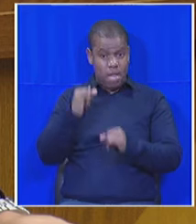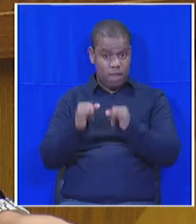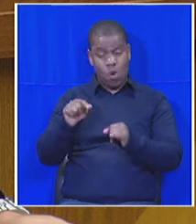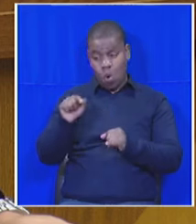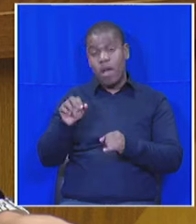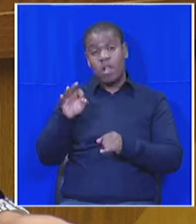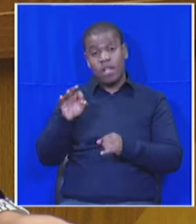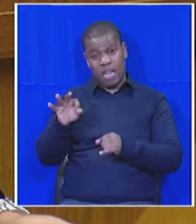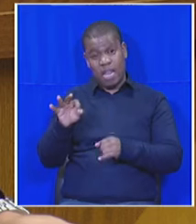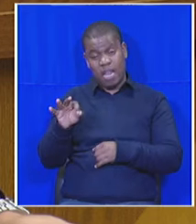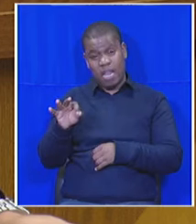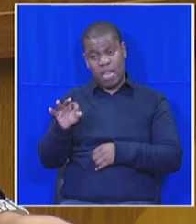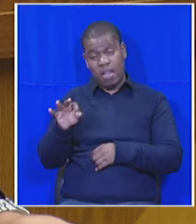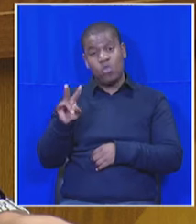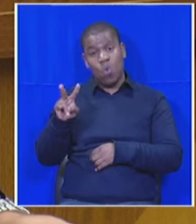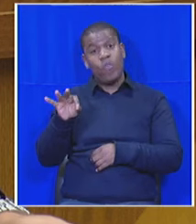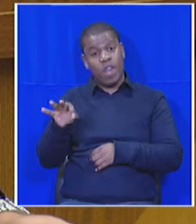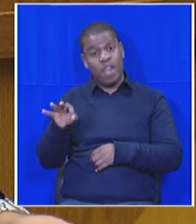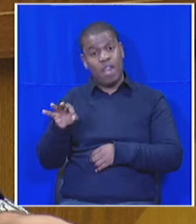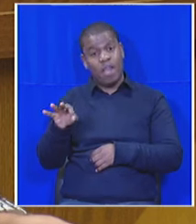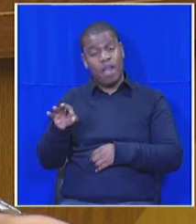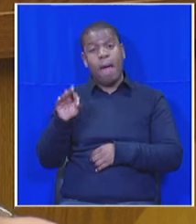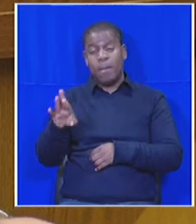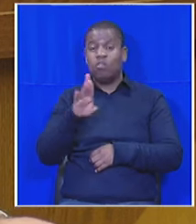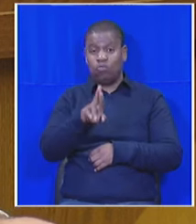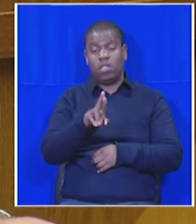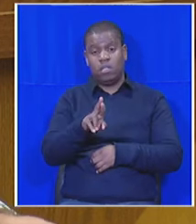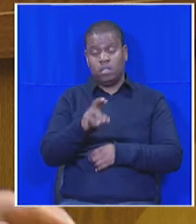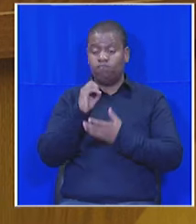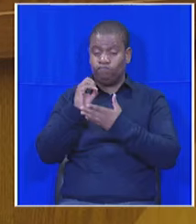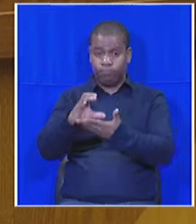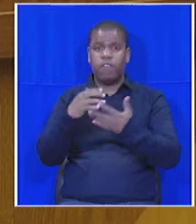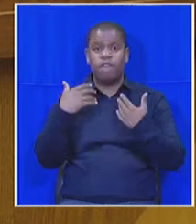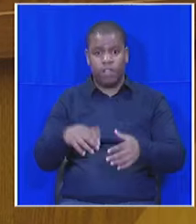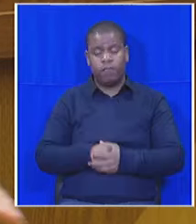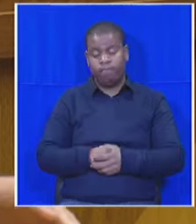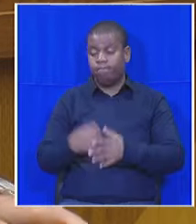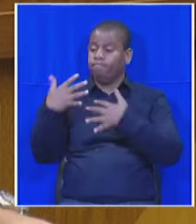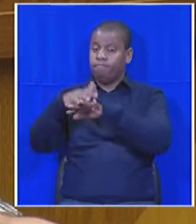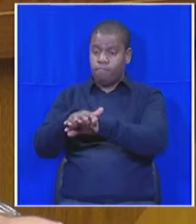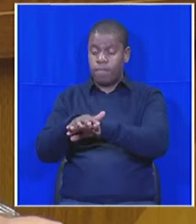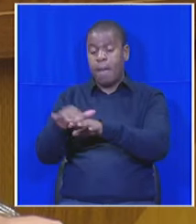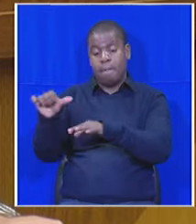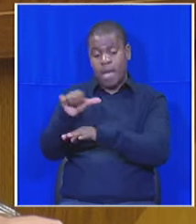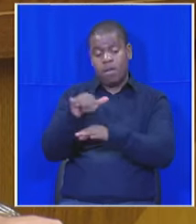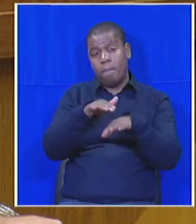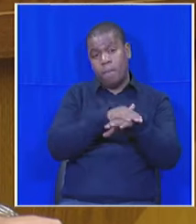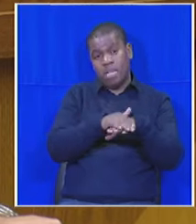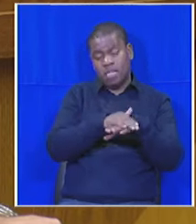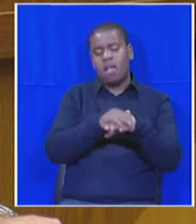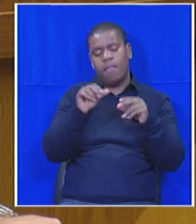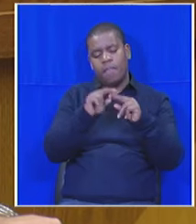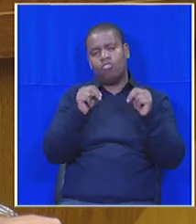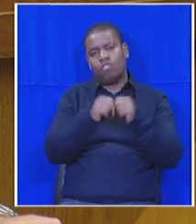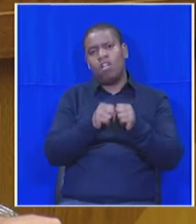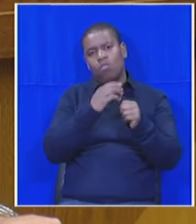11.23% of the total budgets, appropriations included. The implementation of the Back to Basics program by the Acting National